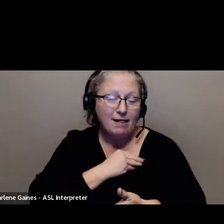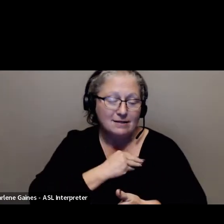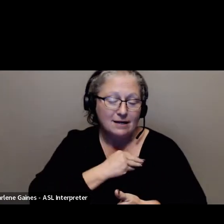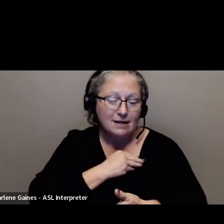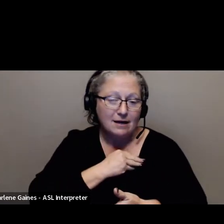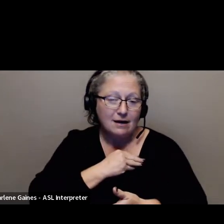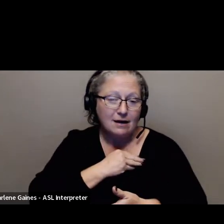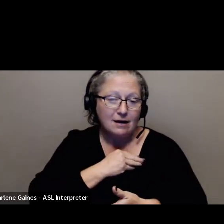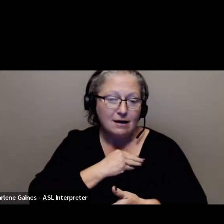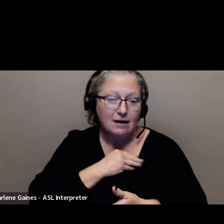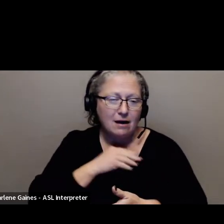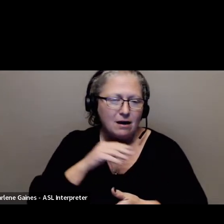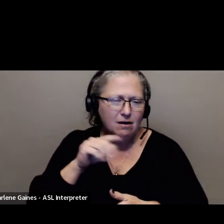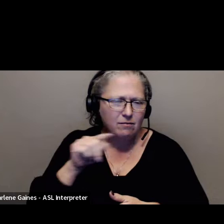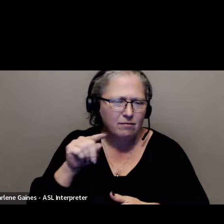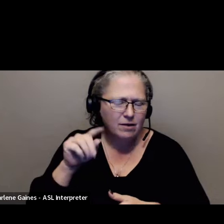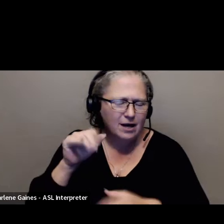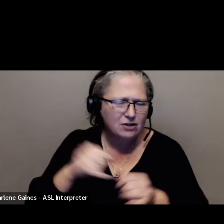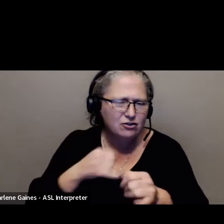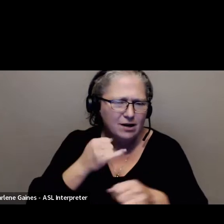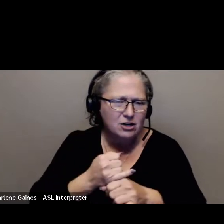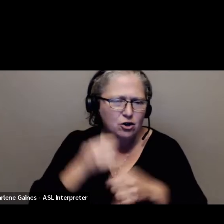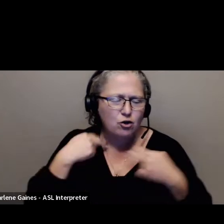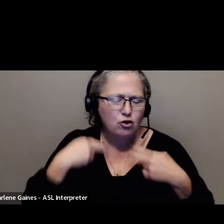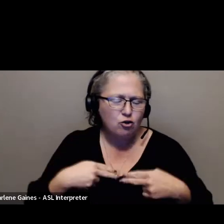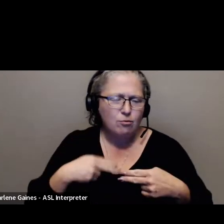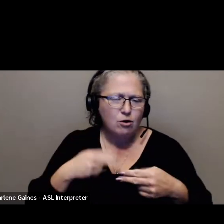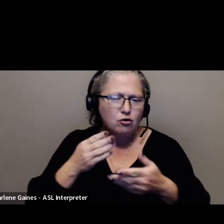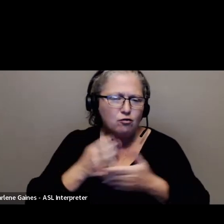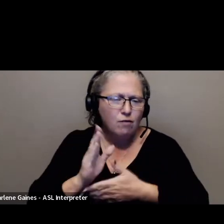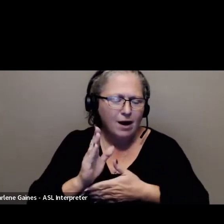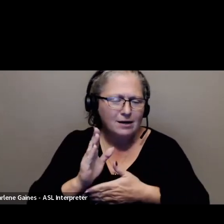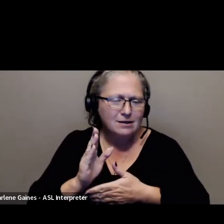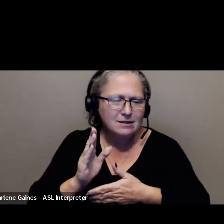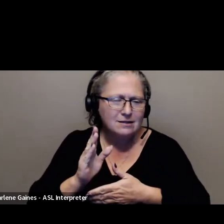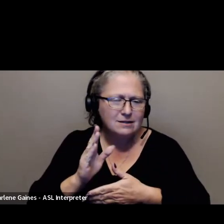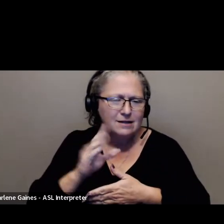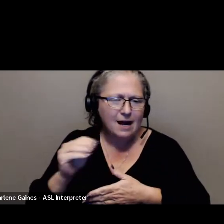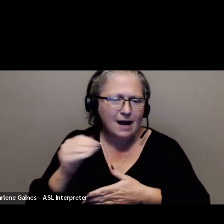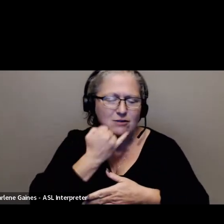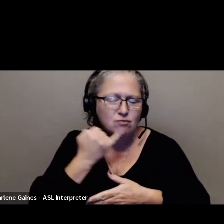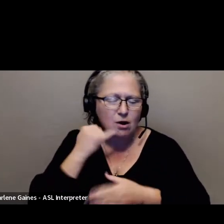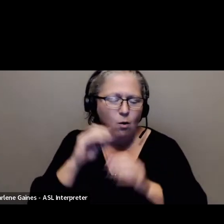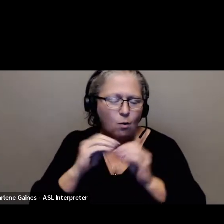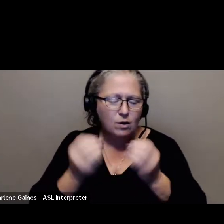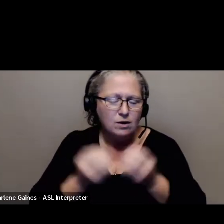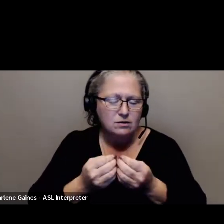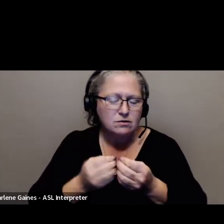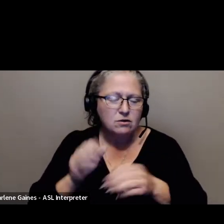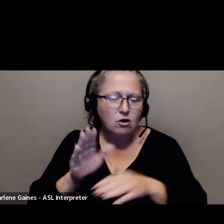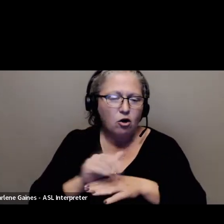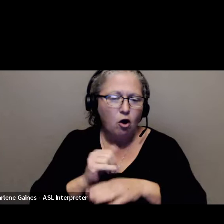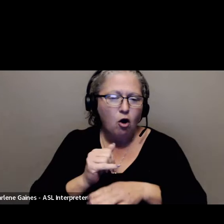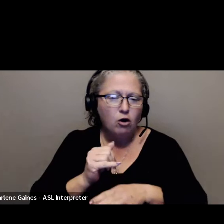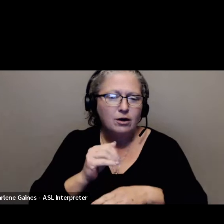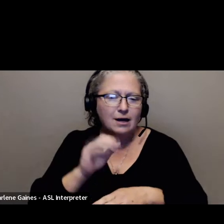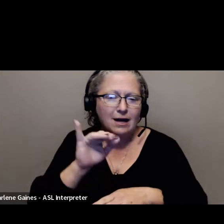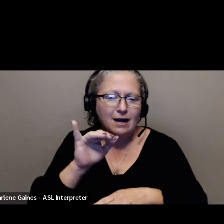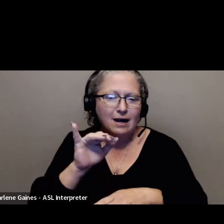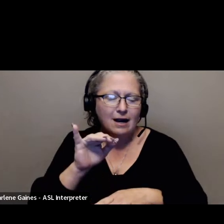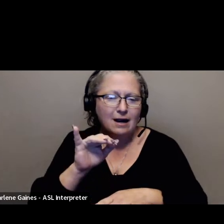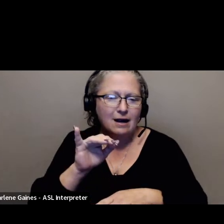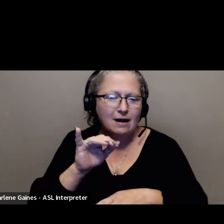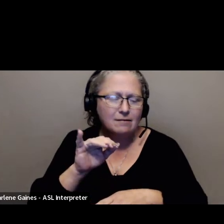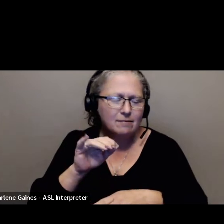The UN, Amnesty International, Human Rights Watch, Beit Salim, and Israeli organization have all called Israel an apartheid state.